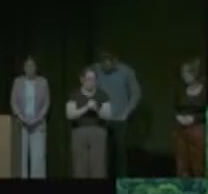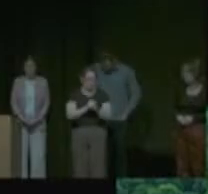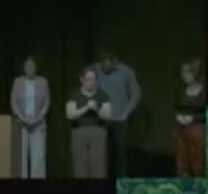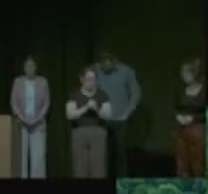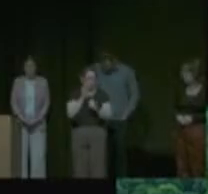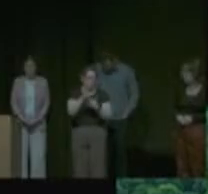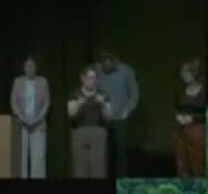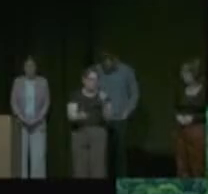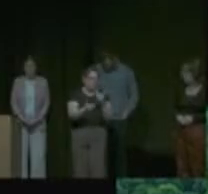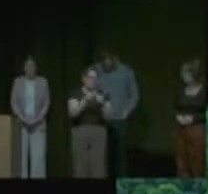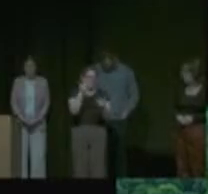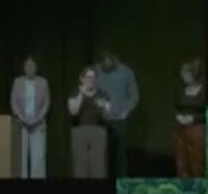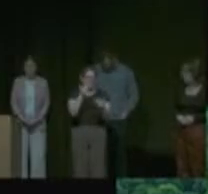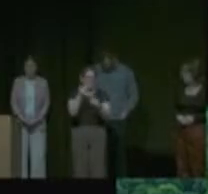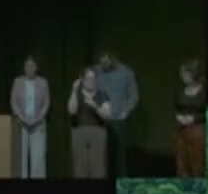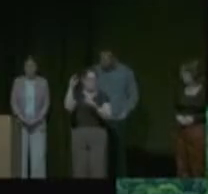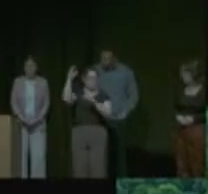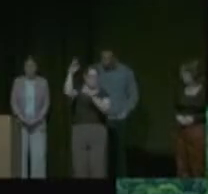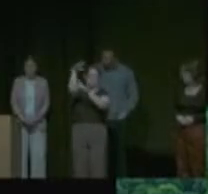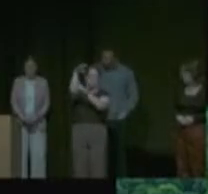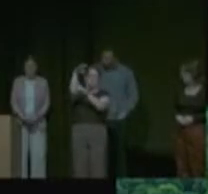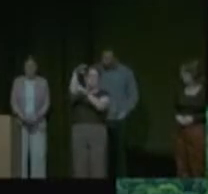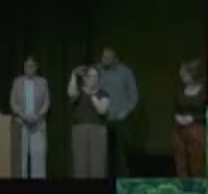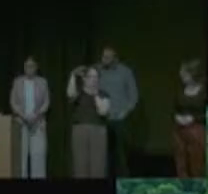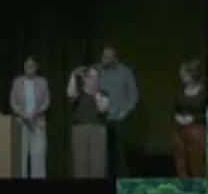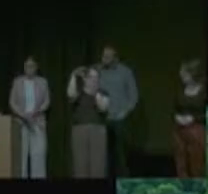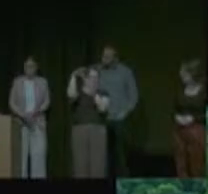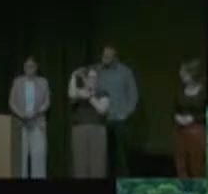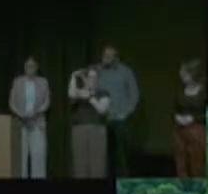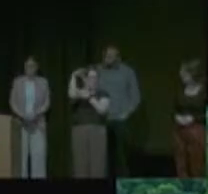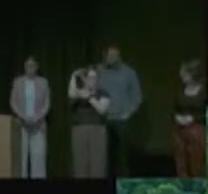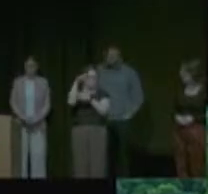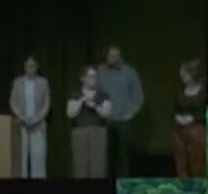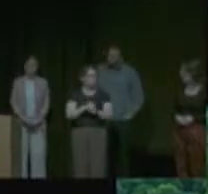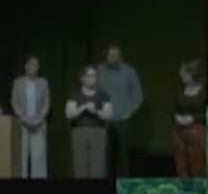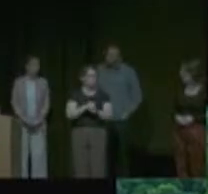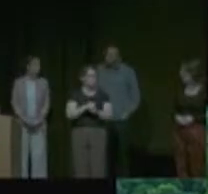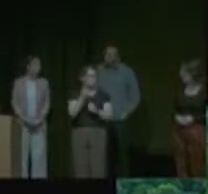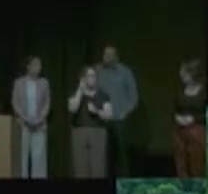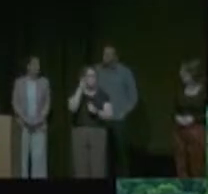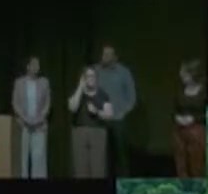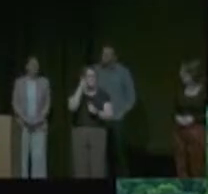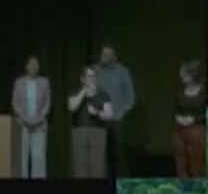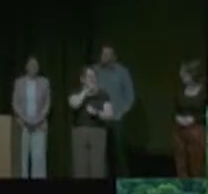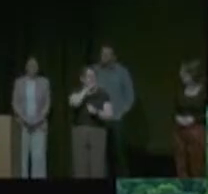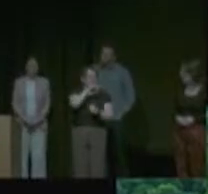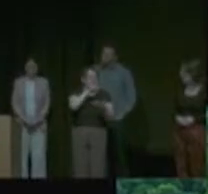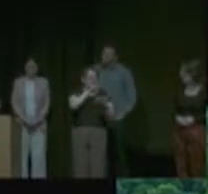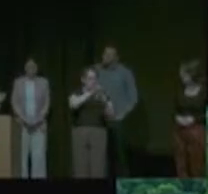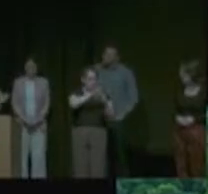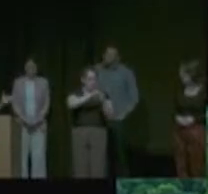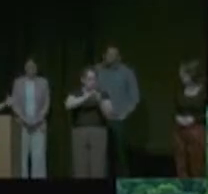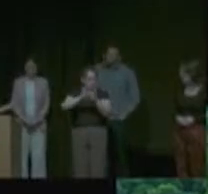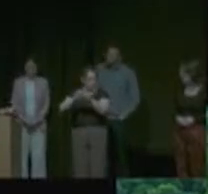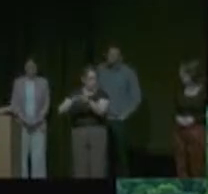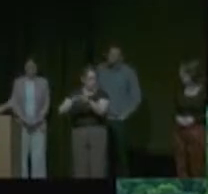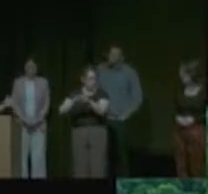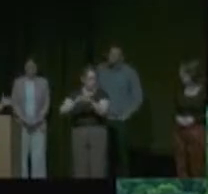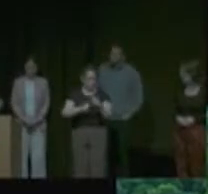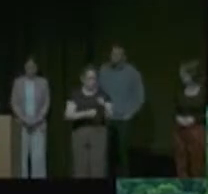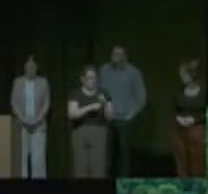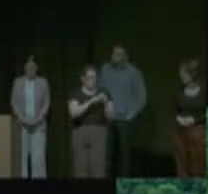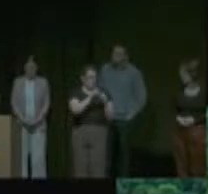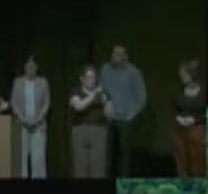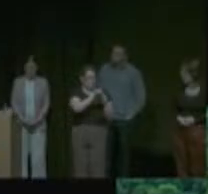to mount it and leave it to run. The sediment removal is going to be along a 1.5 mile